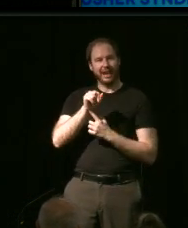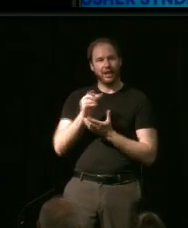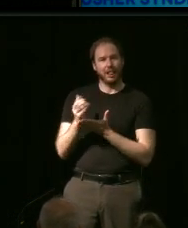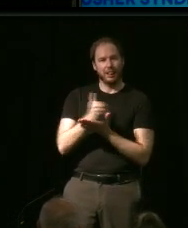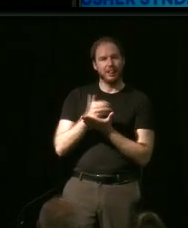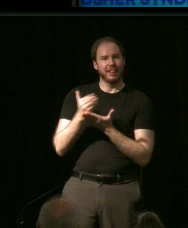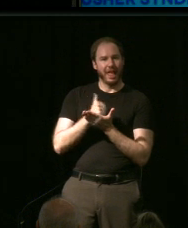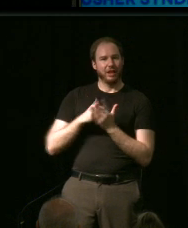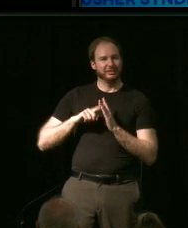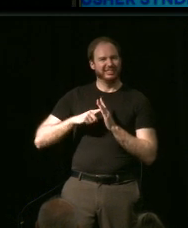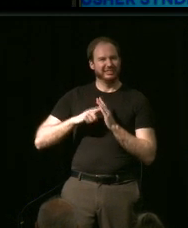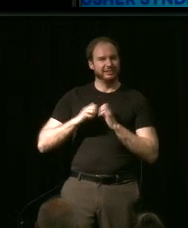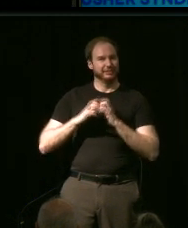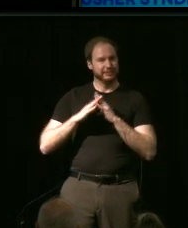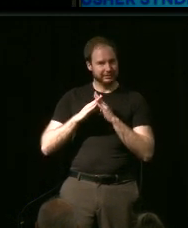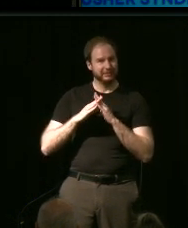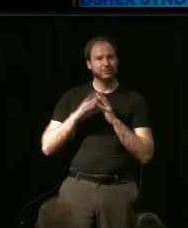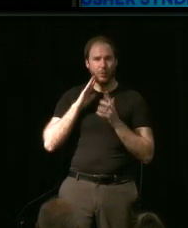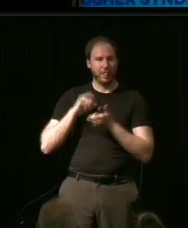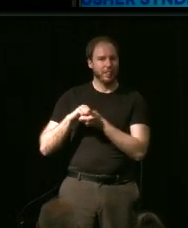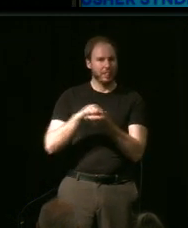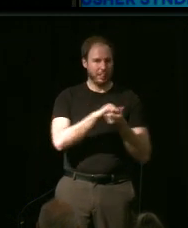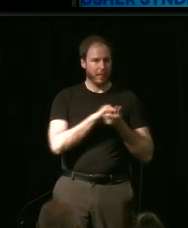are doing collaboratively.